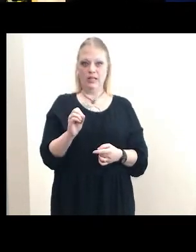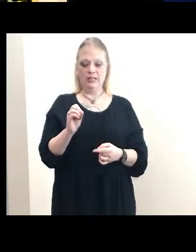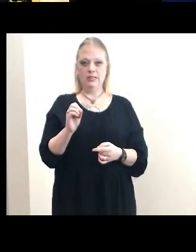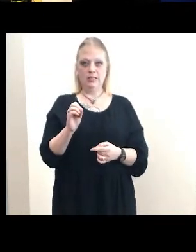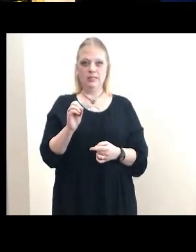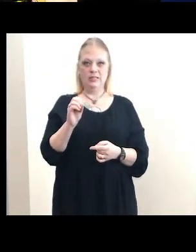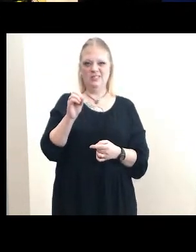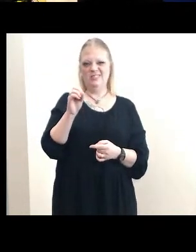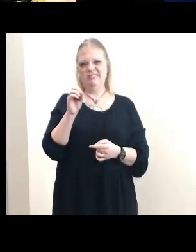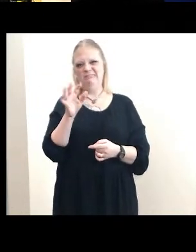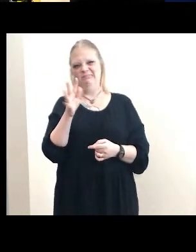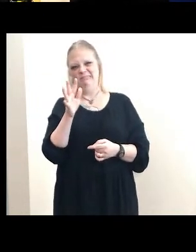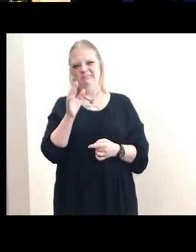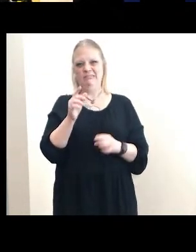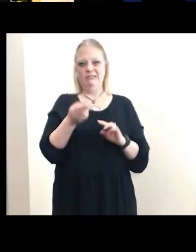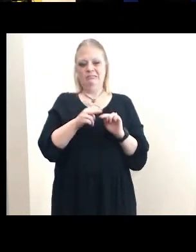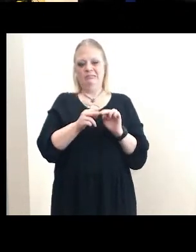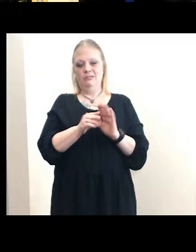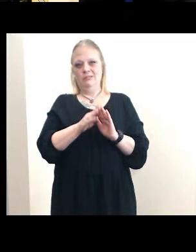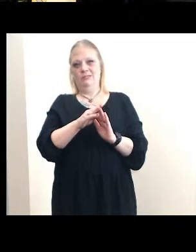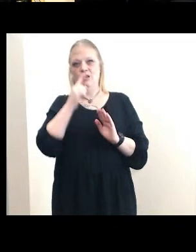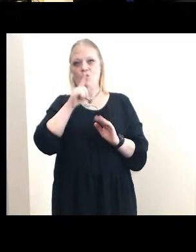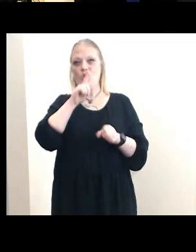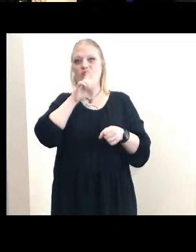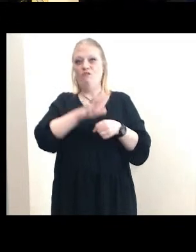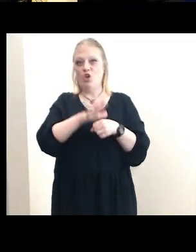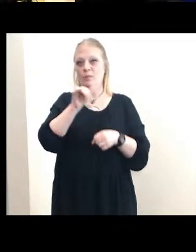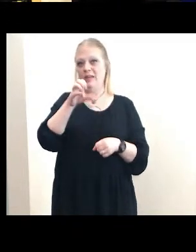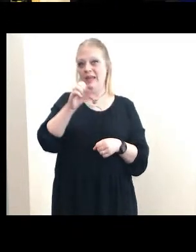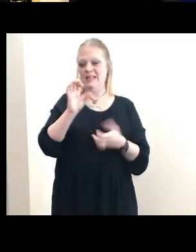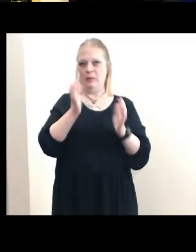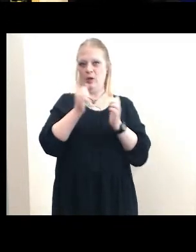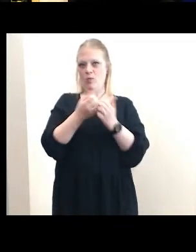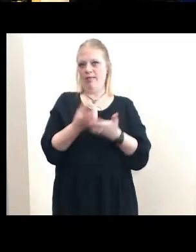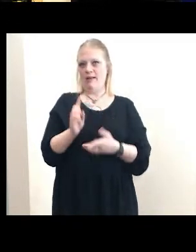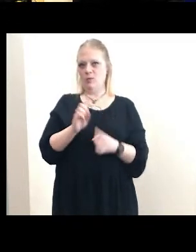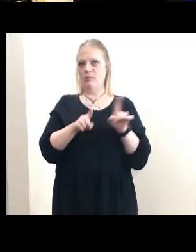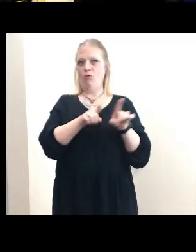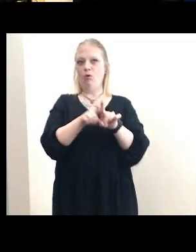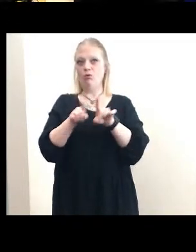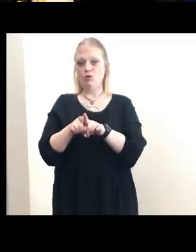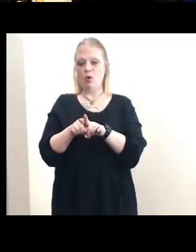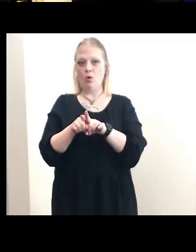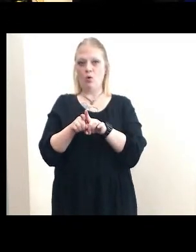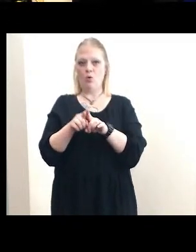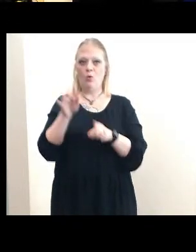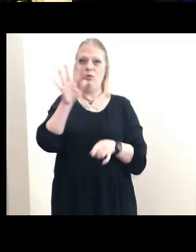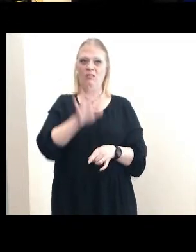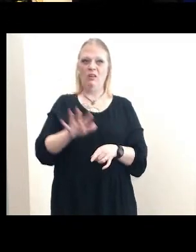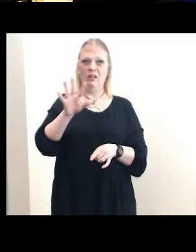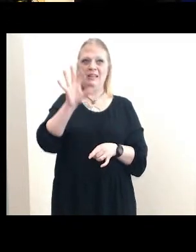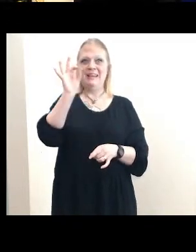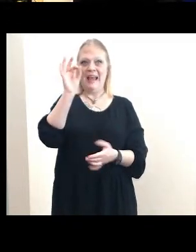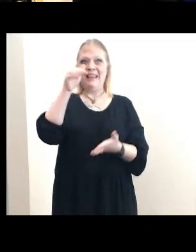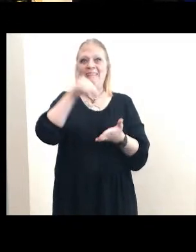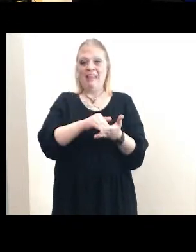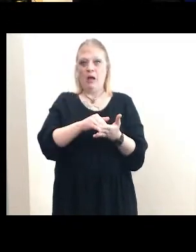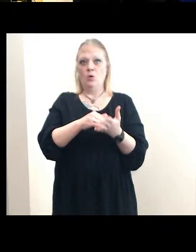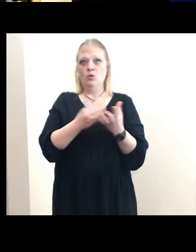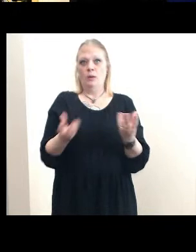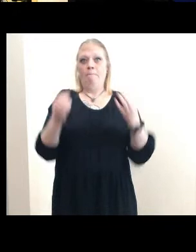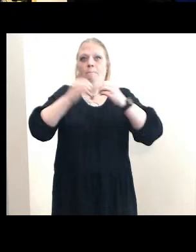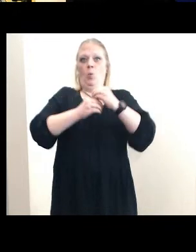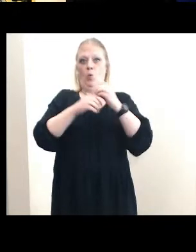There's a slight uptick in actual confirmed cases from the previous week, but we also did approximately 9,000 more tests.